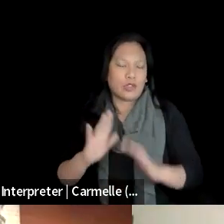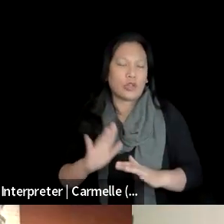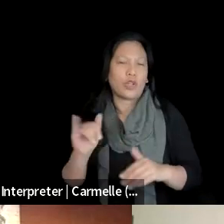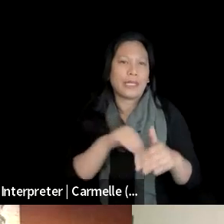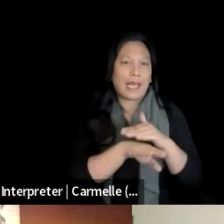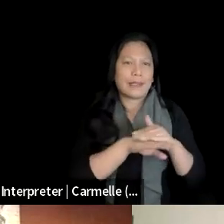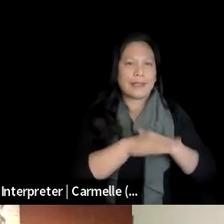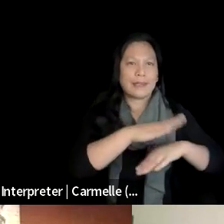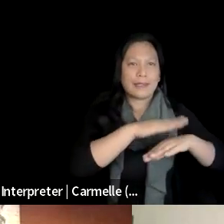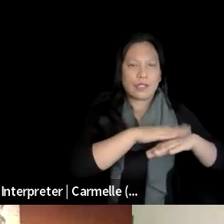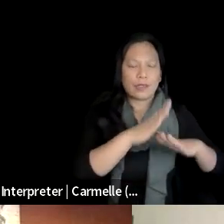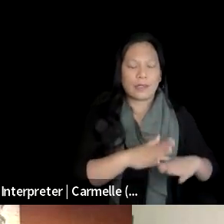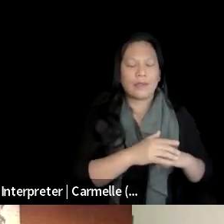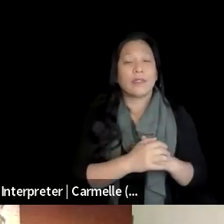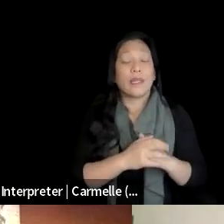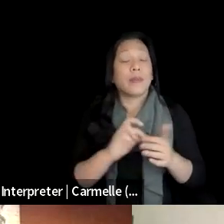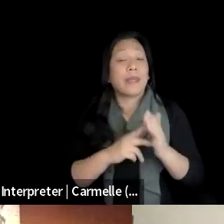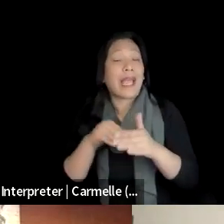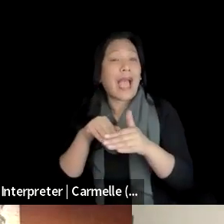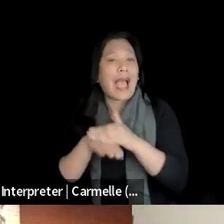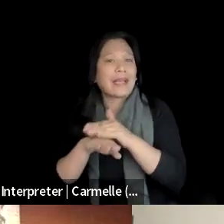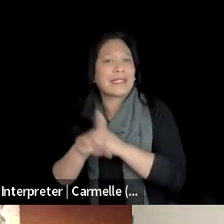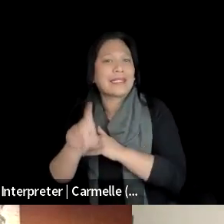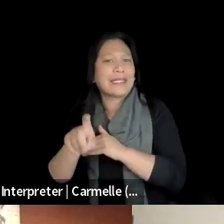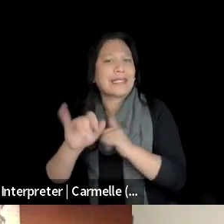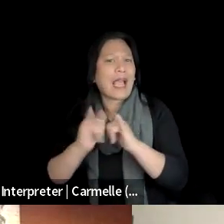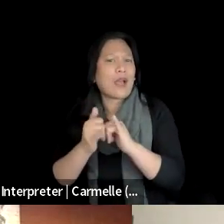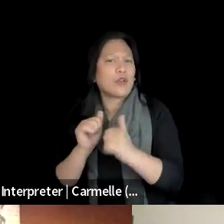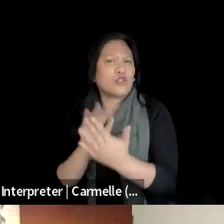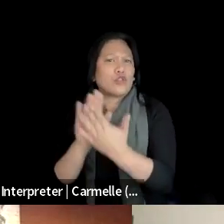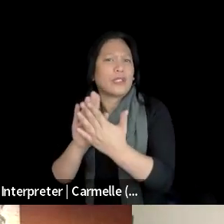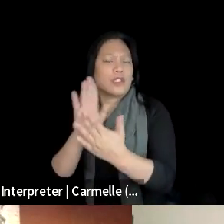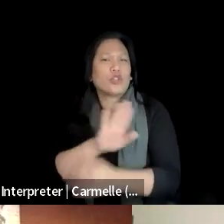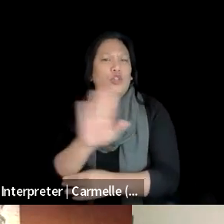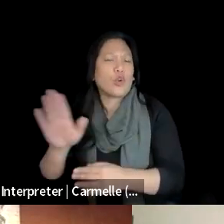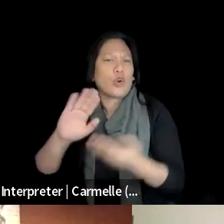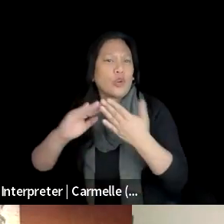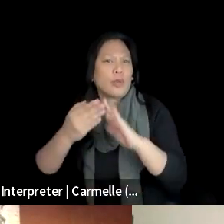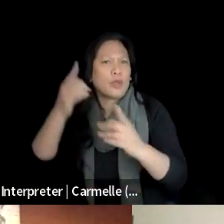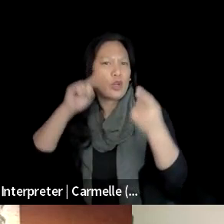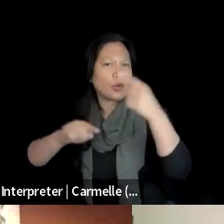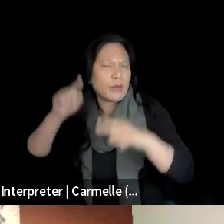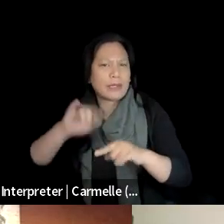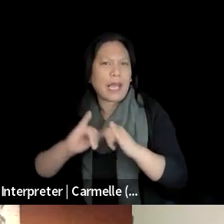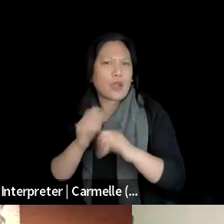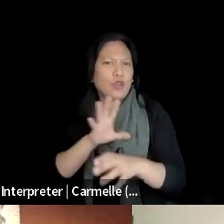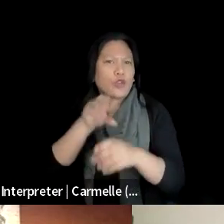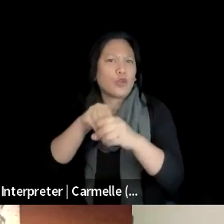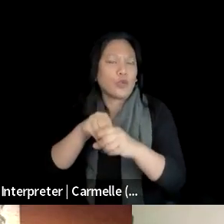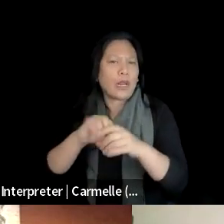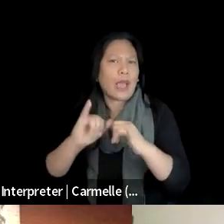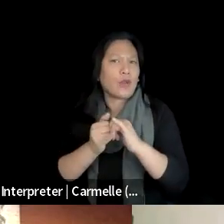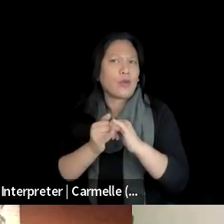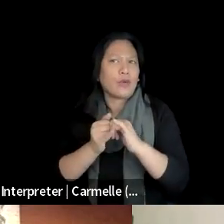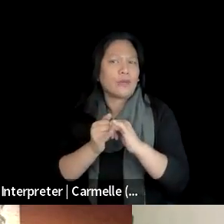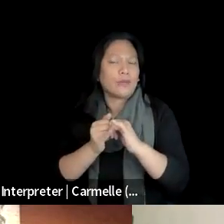How are you integrating access needs into your community agreements? Already heard a little bit about that, but I want to just